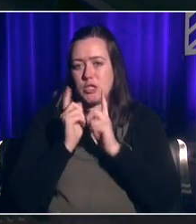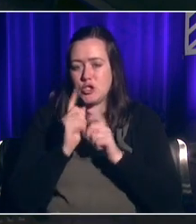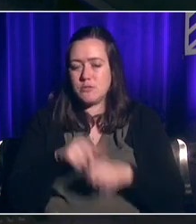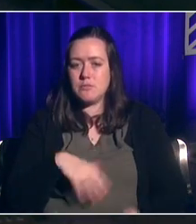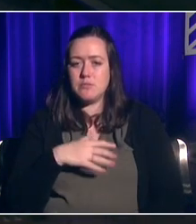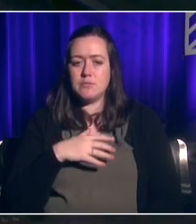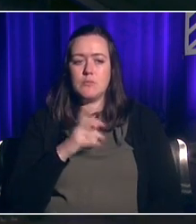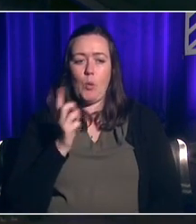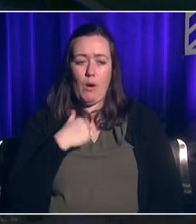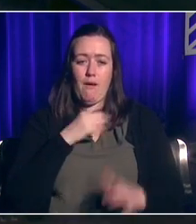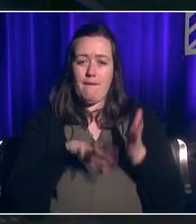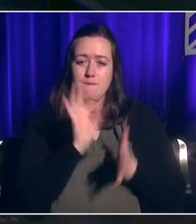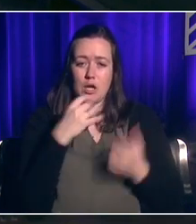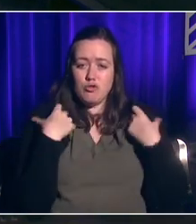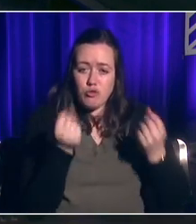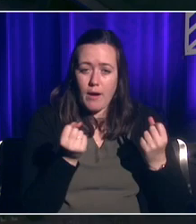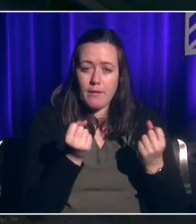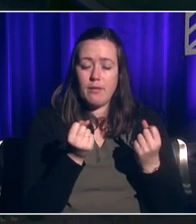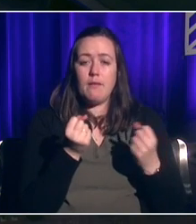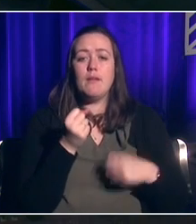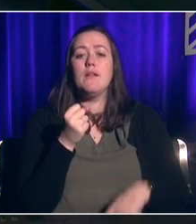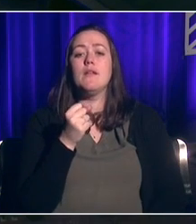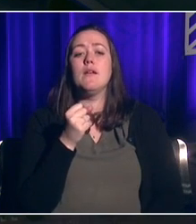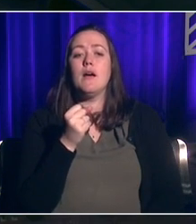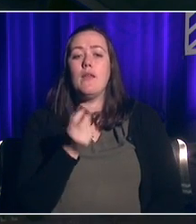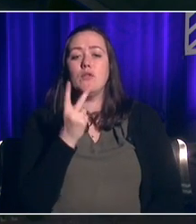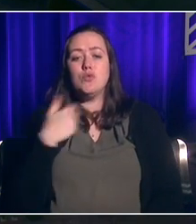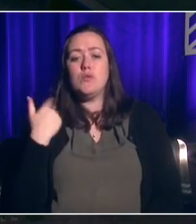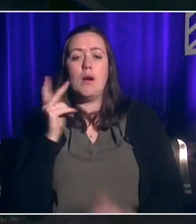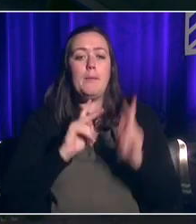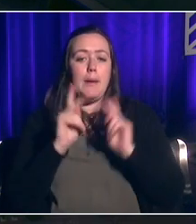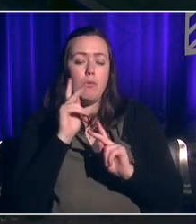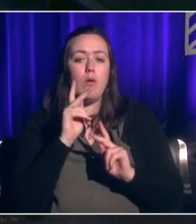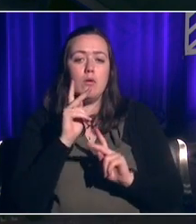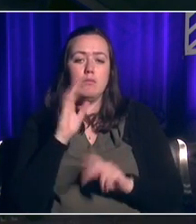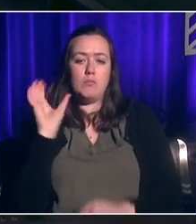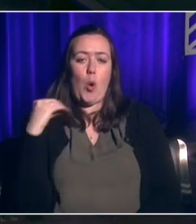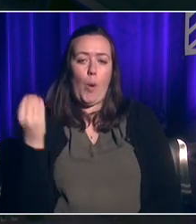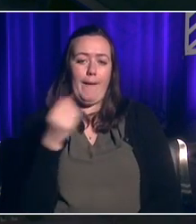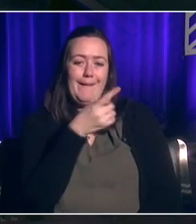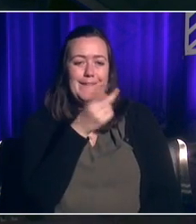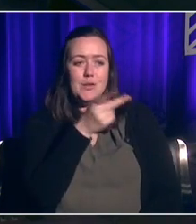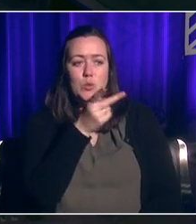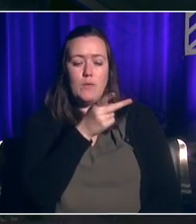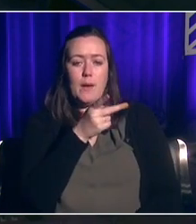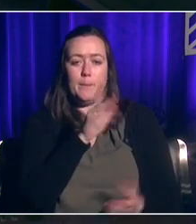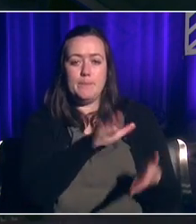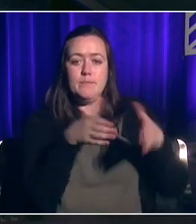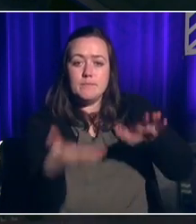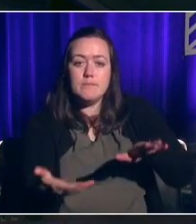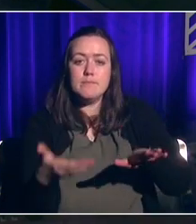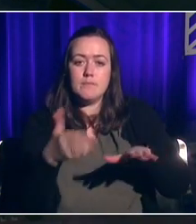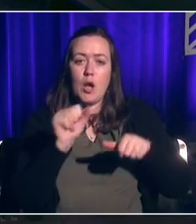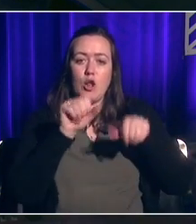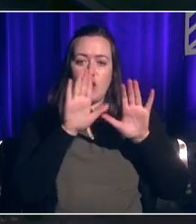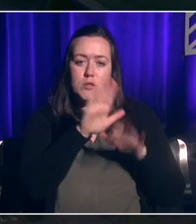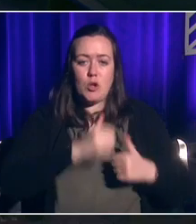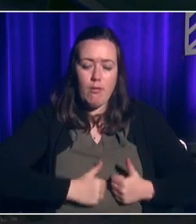the bravery of the two young people in Oregon who basically lost their lives protecting two Muslim young